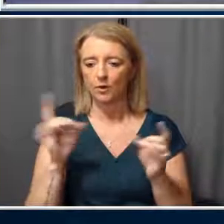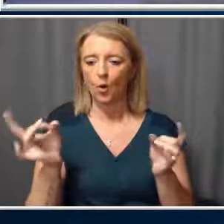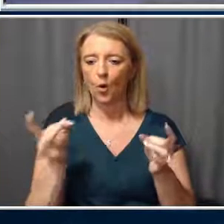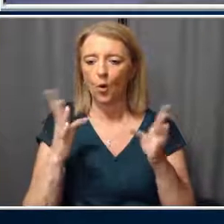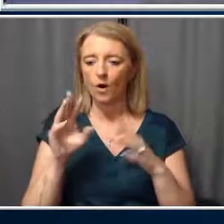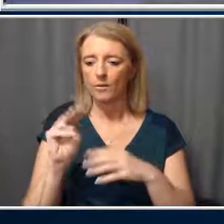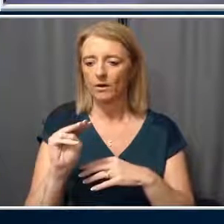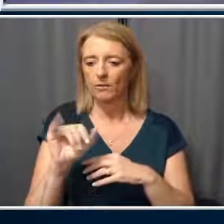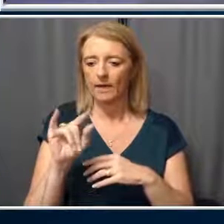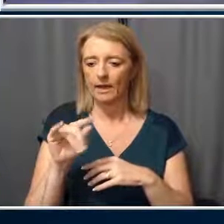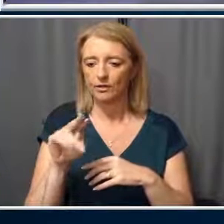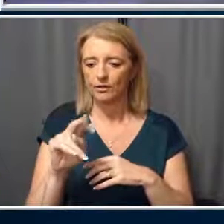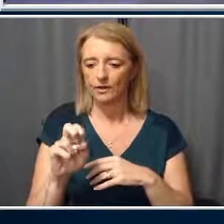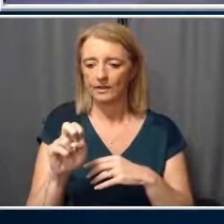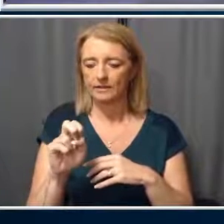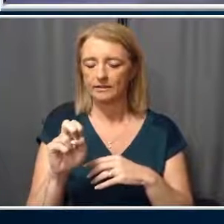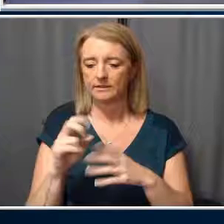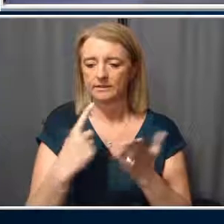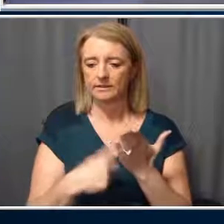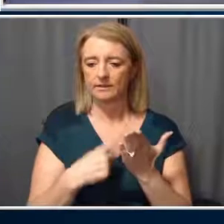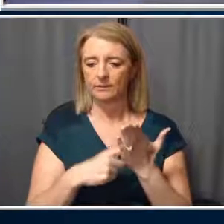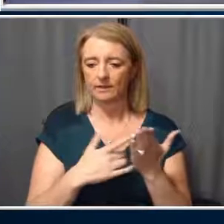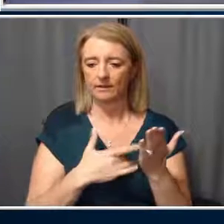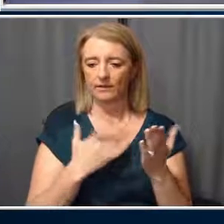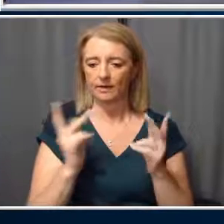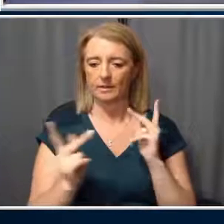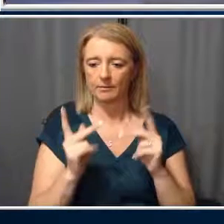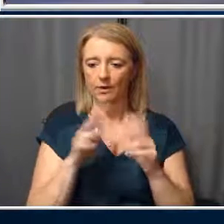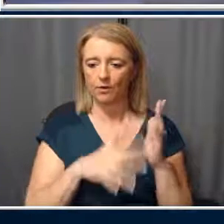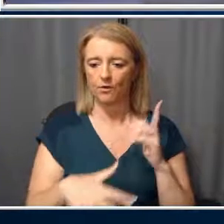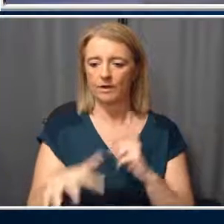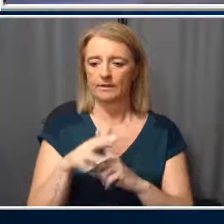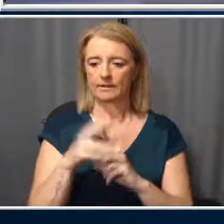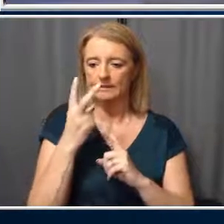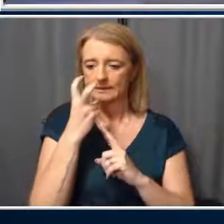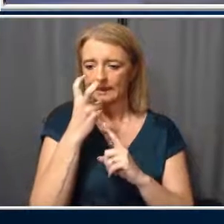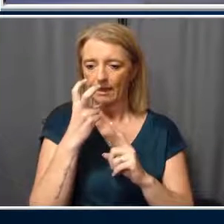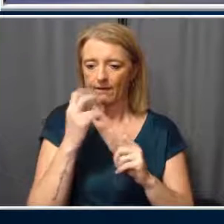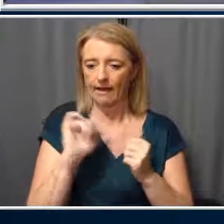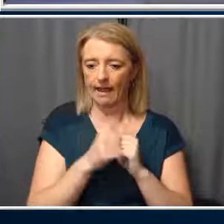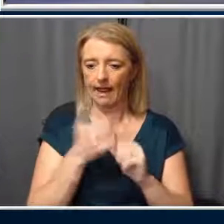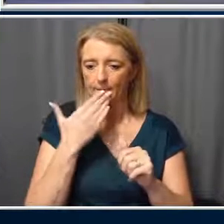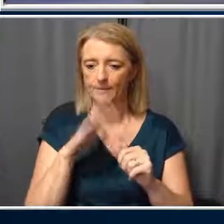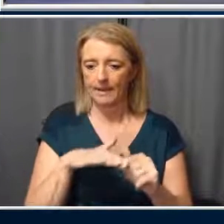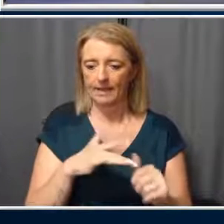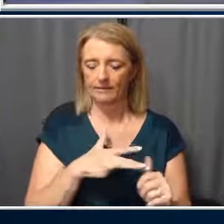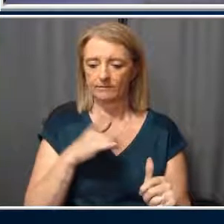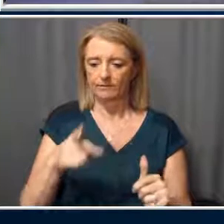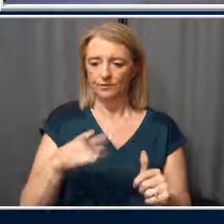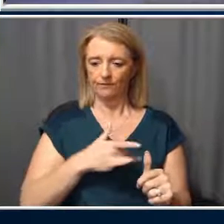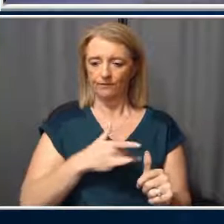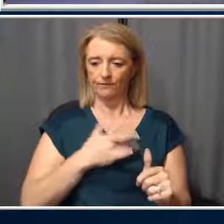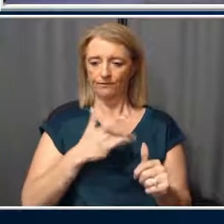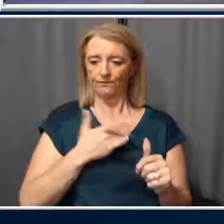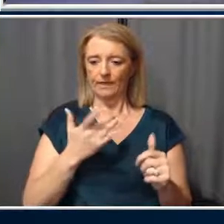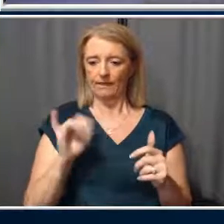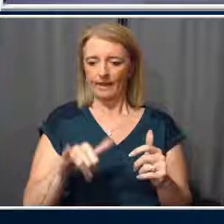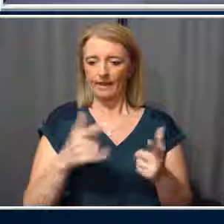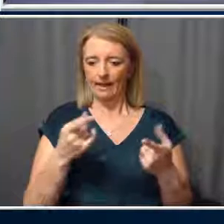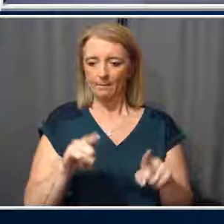to fix it, and don't understand why you can't just shake it off, get up and go, and be on with your day. So